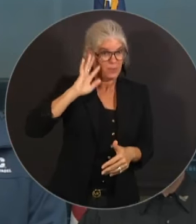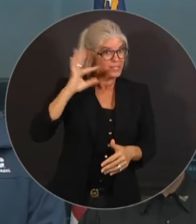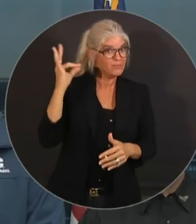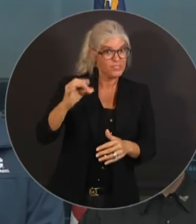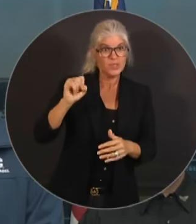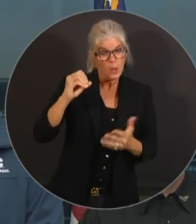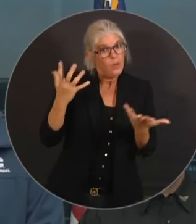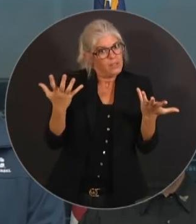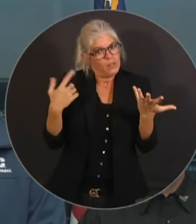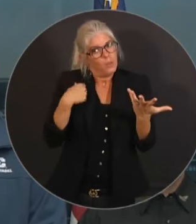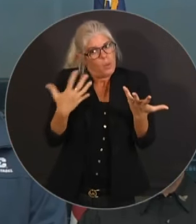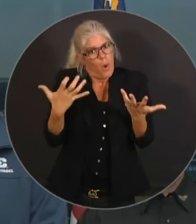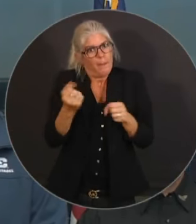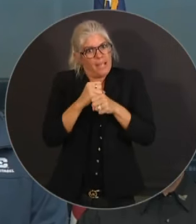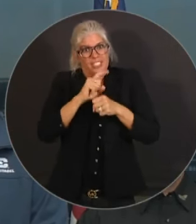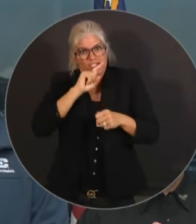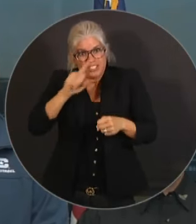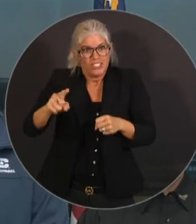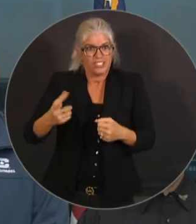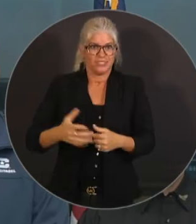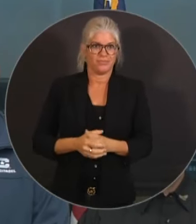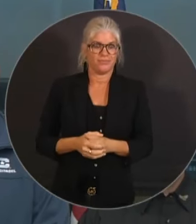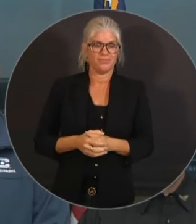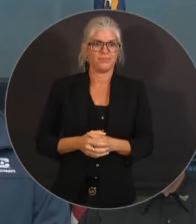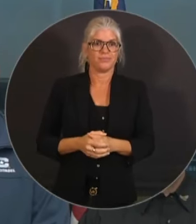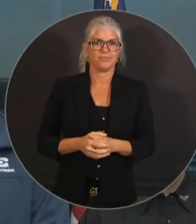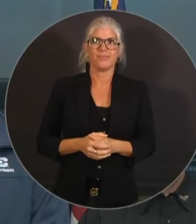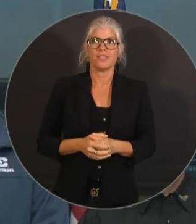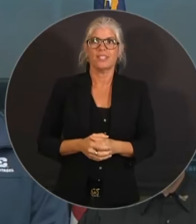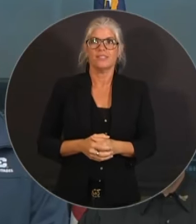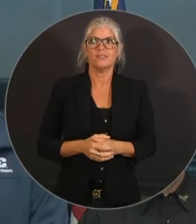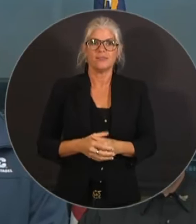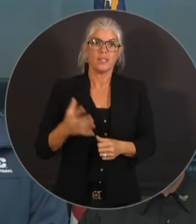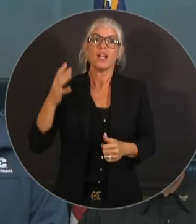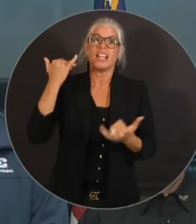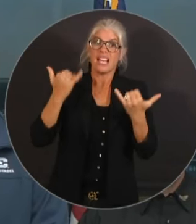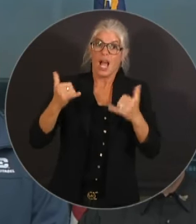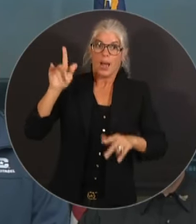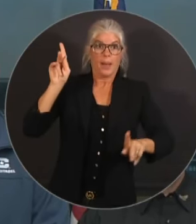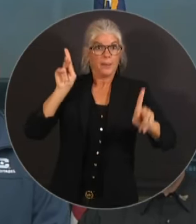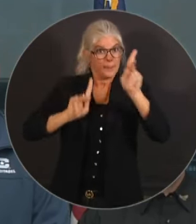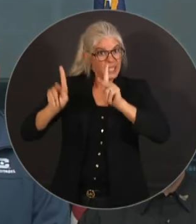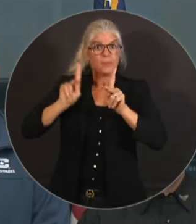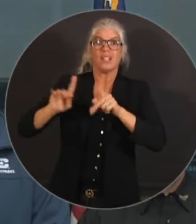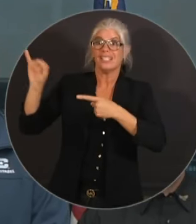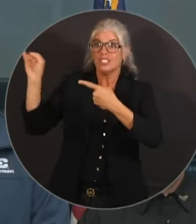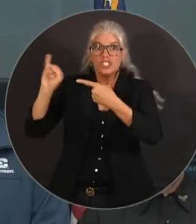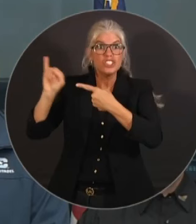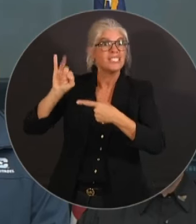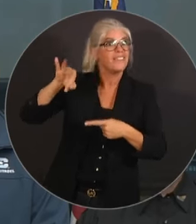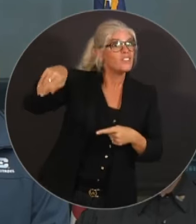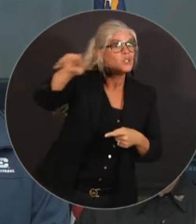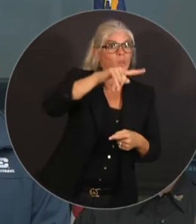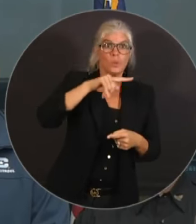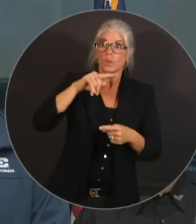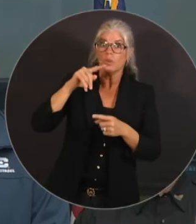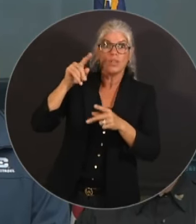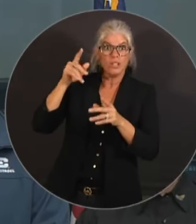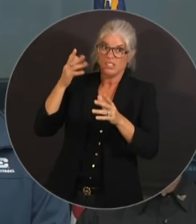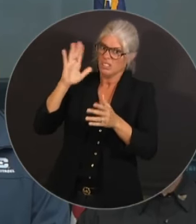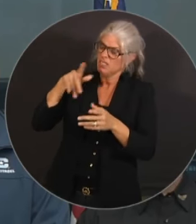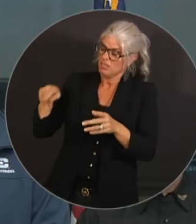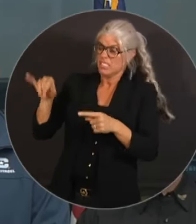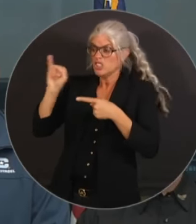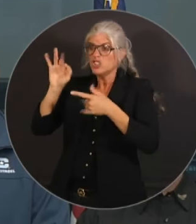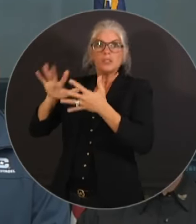is potentially help. I mean, we should, if citizens insurance, I mean, if they're going to be exposed on some of these storms and